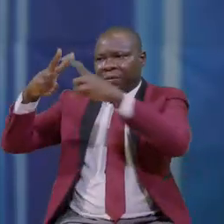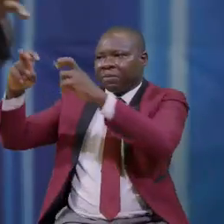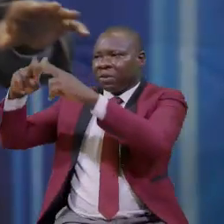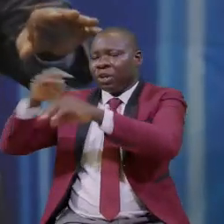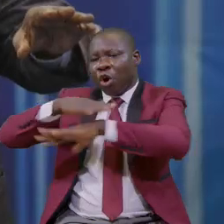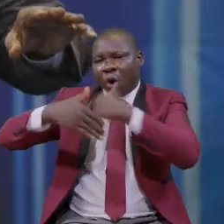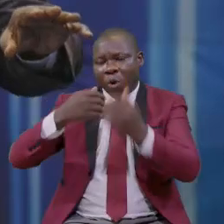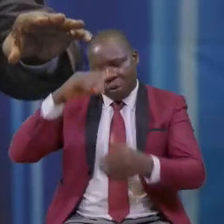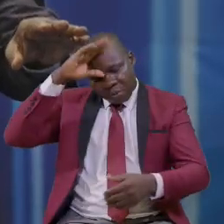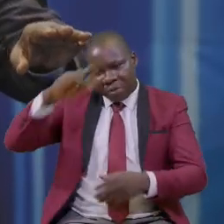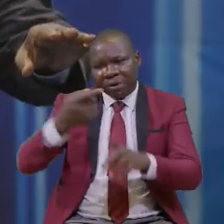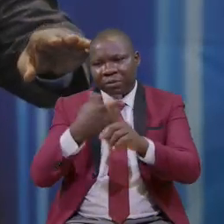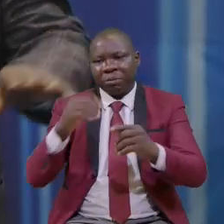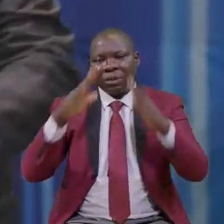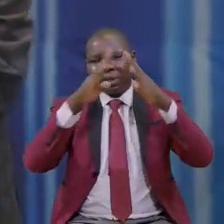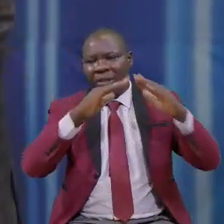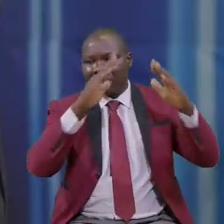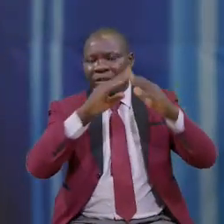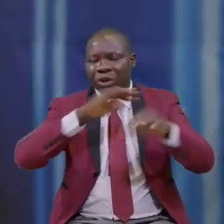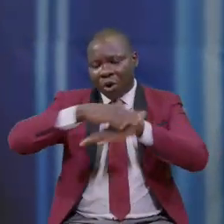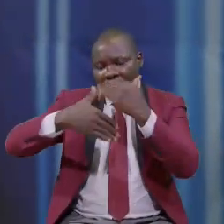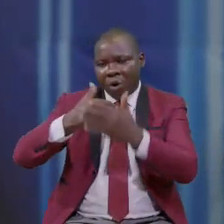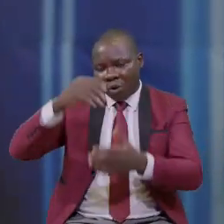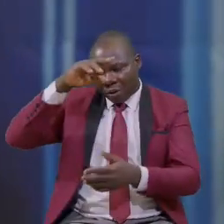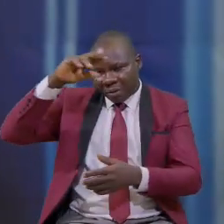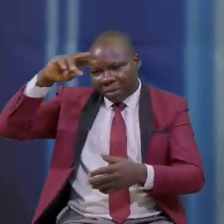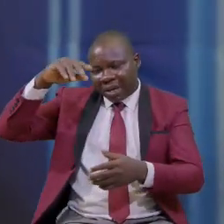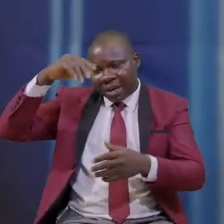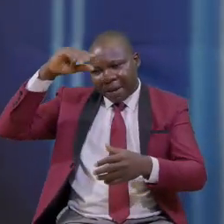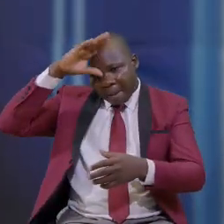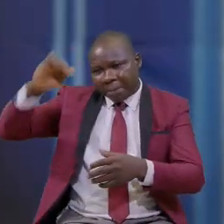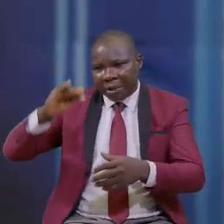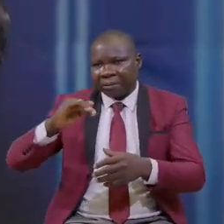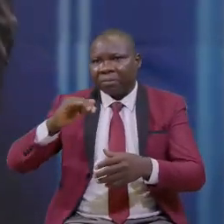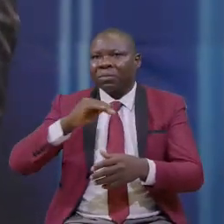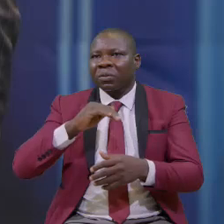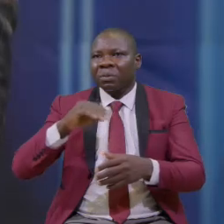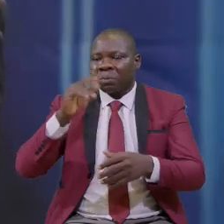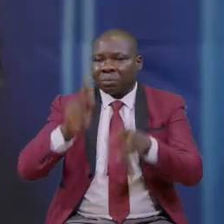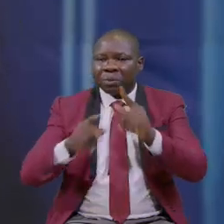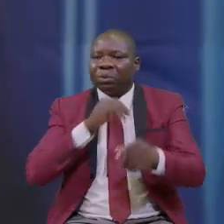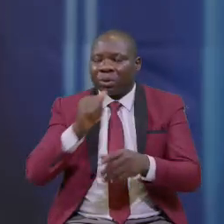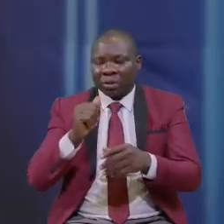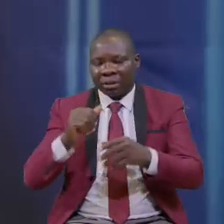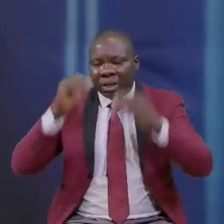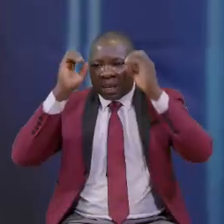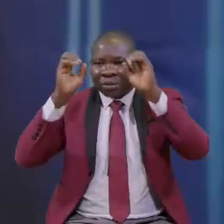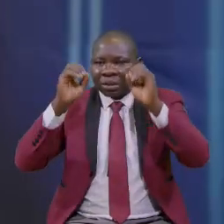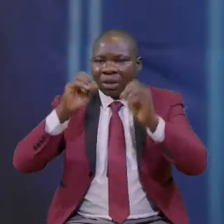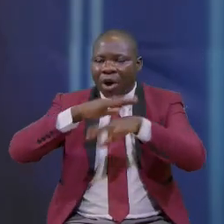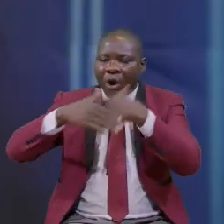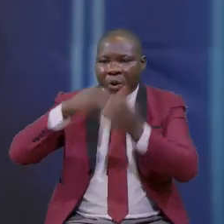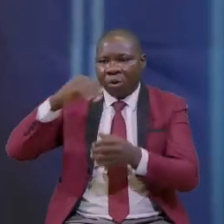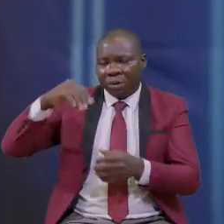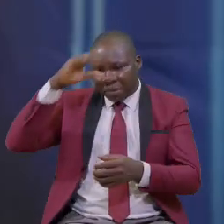All men illiterates. All men educated. All men high, all men